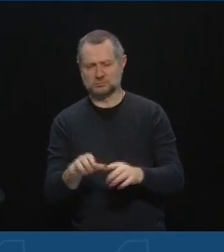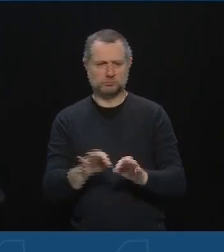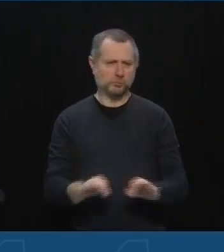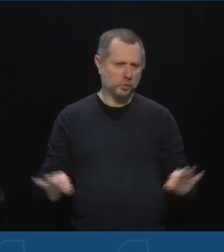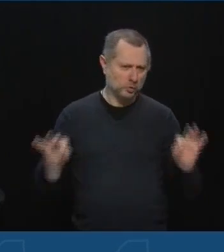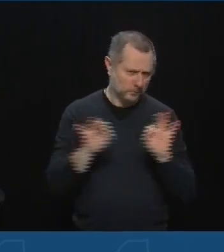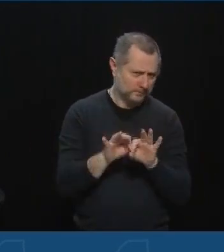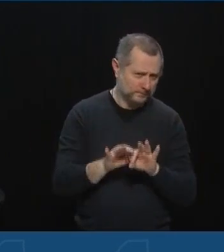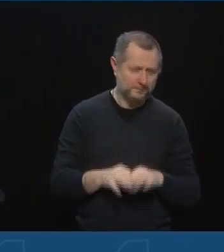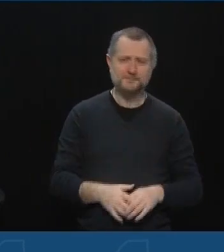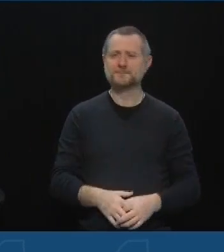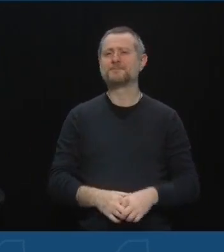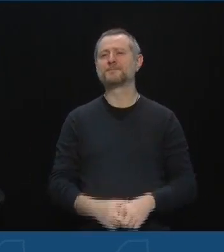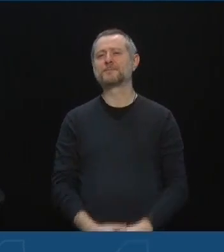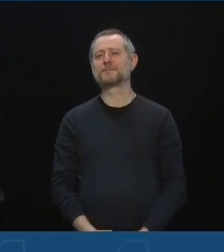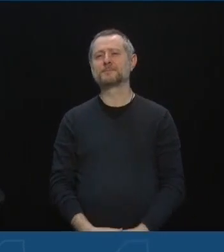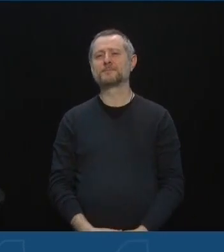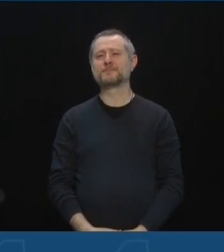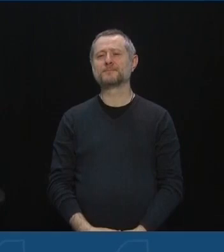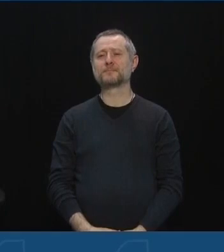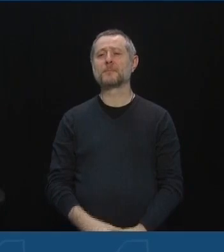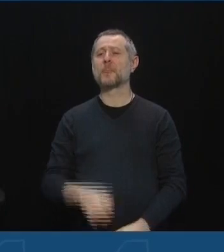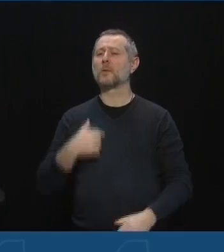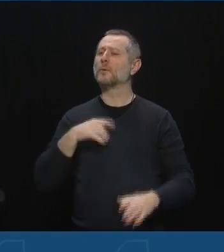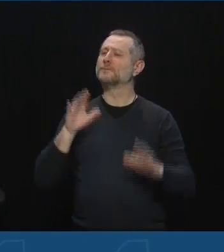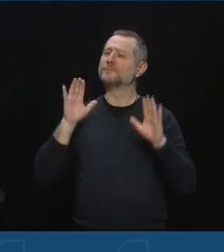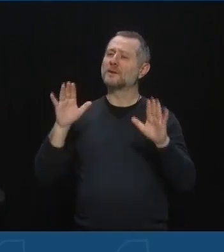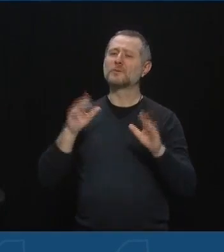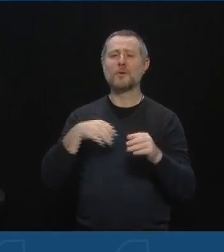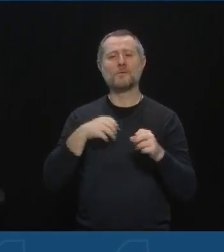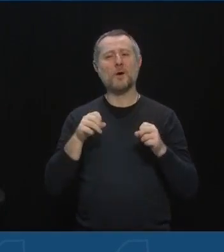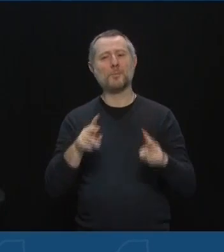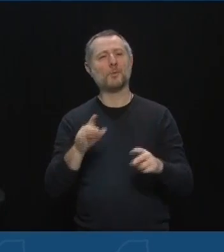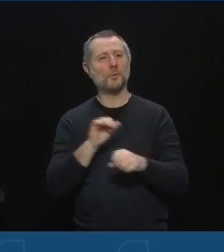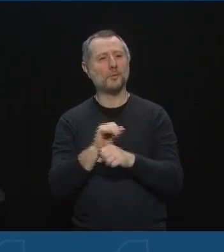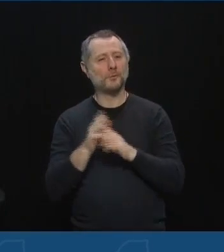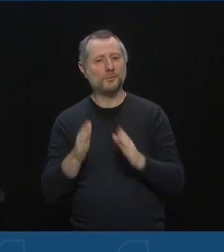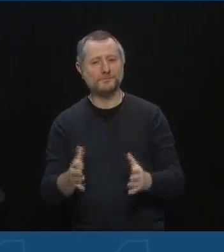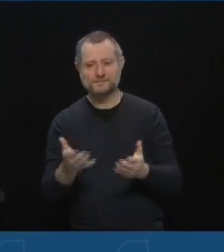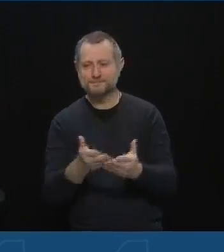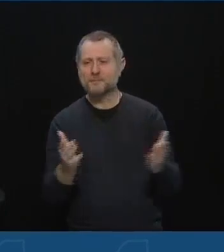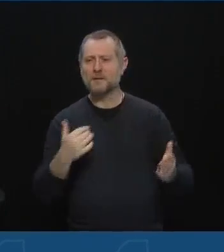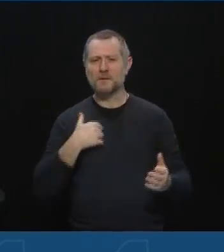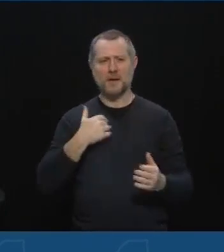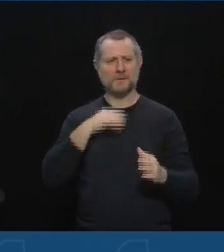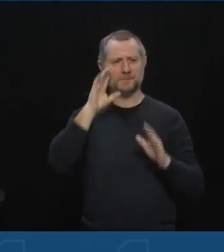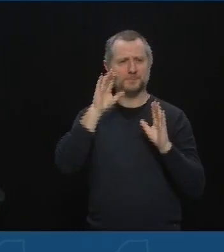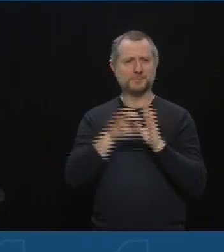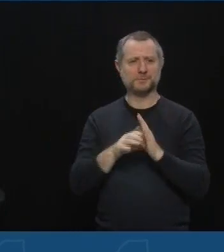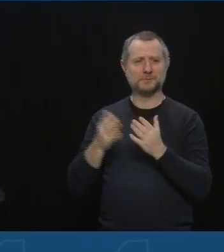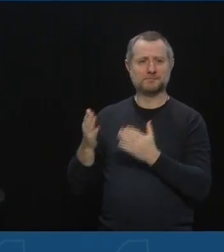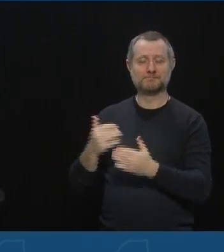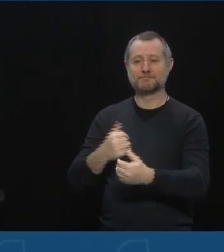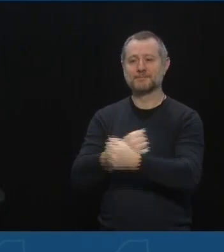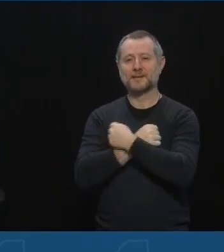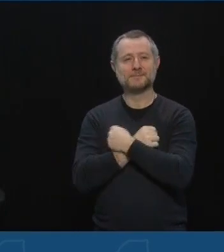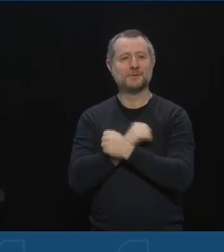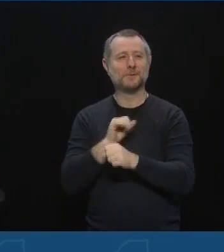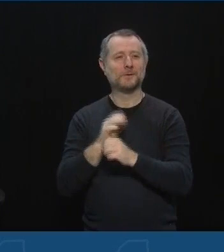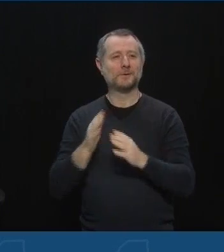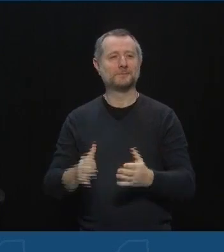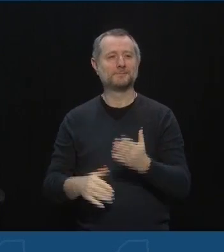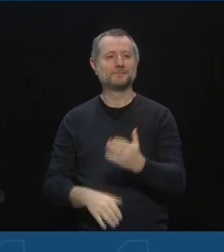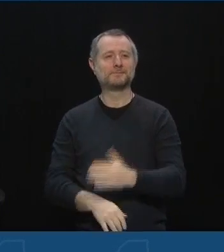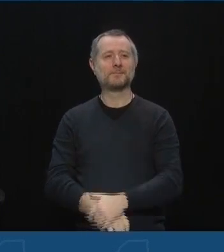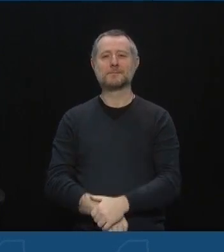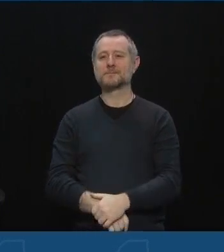have, as I mentioned, great opportunities for workers. And I have a picture here of me hugging some of our workers, members of the Ukrainian community, when I